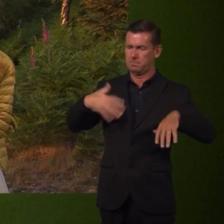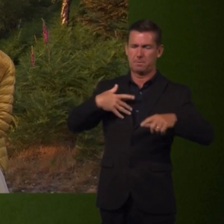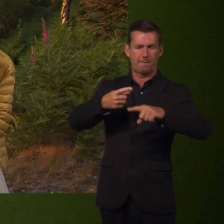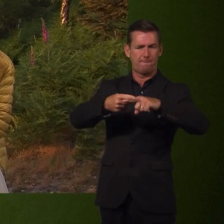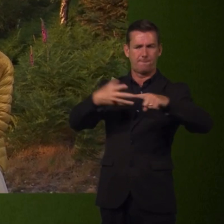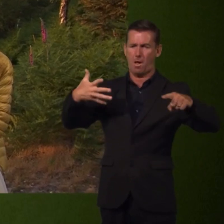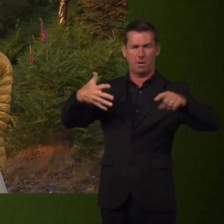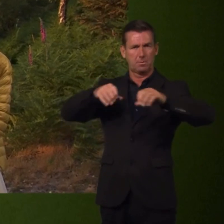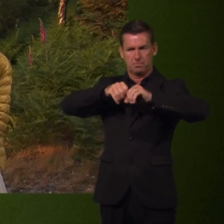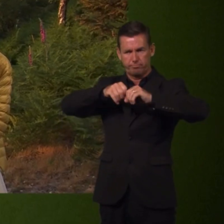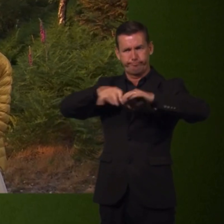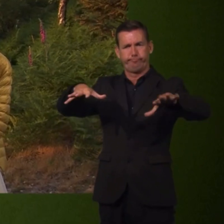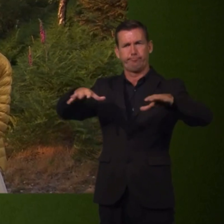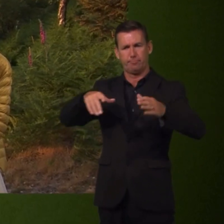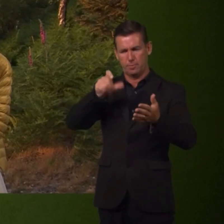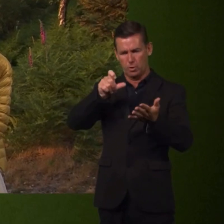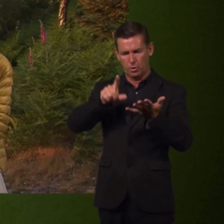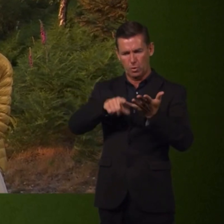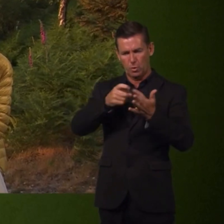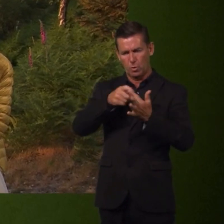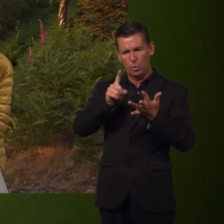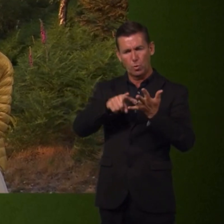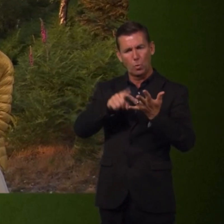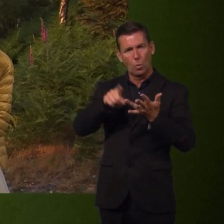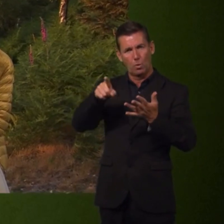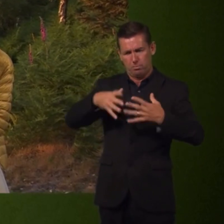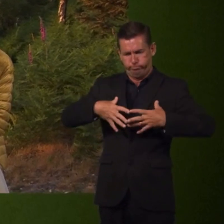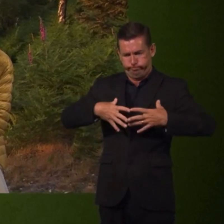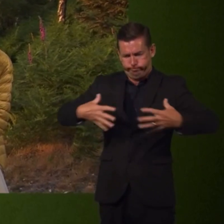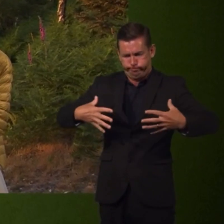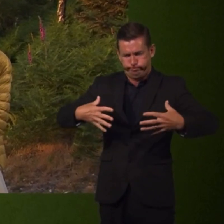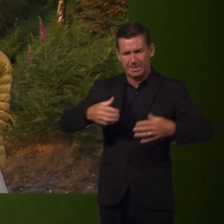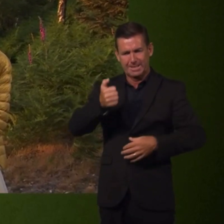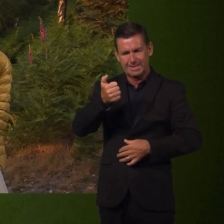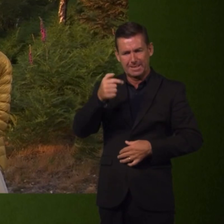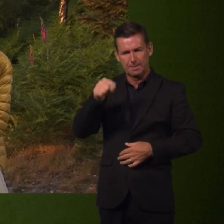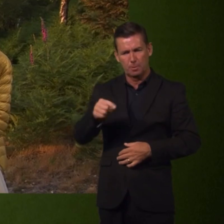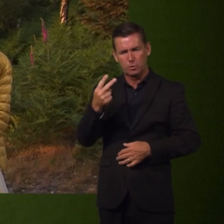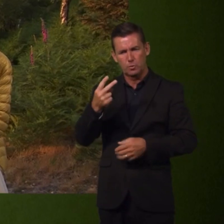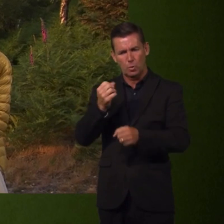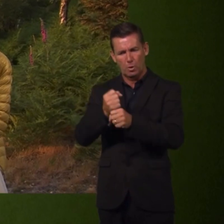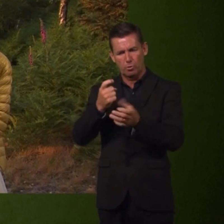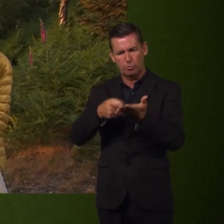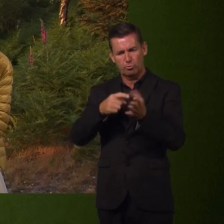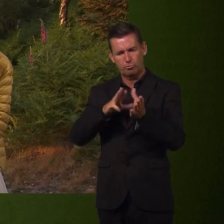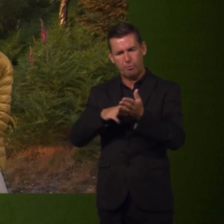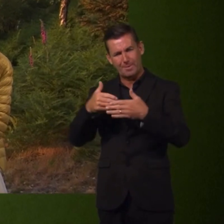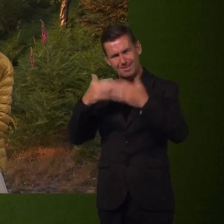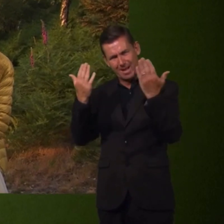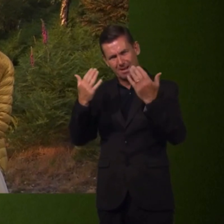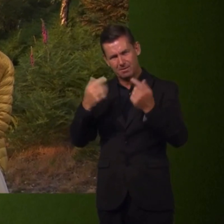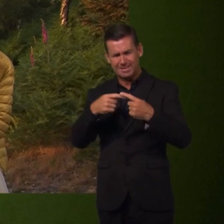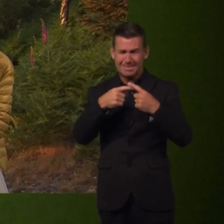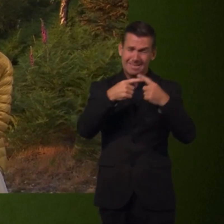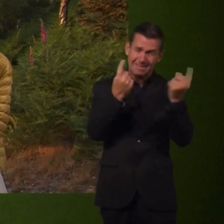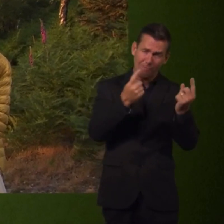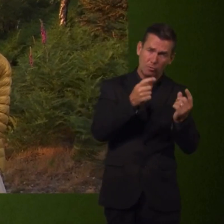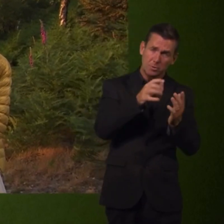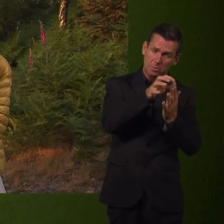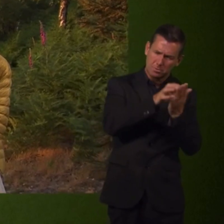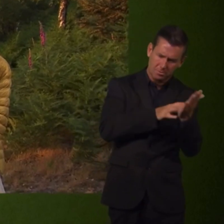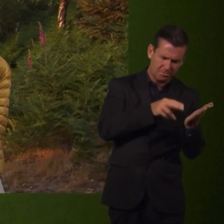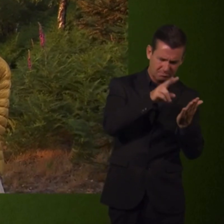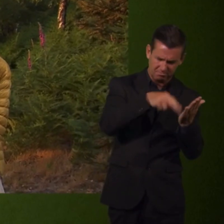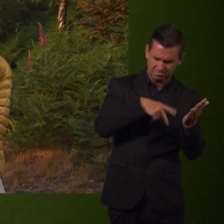the cuckoo. They were putting on 6.2 grams a day. But then other papers suggested there was no difference at all. So that's something that we will